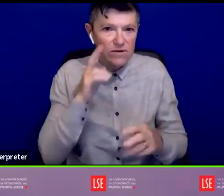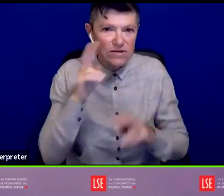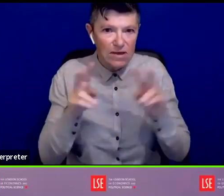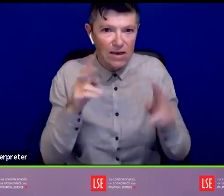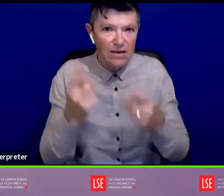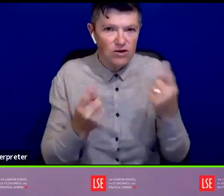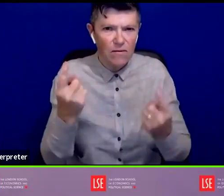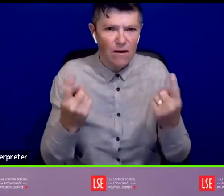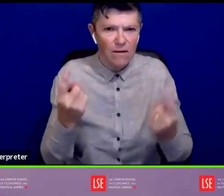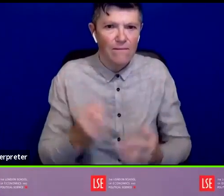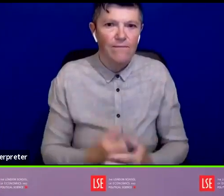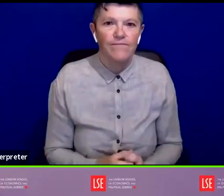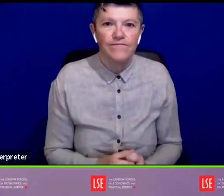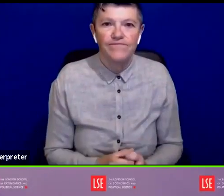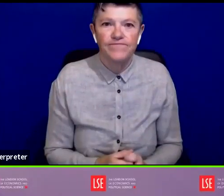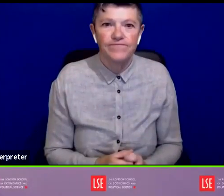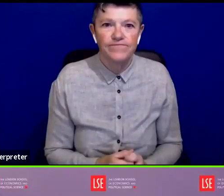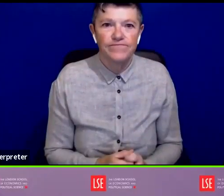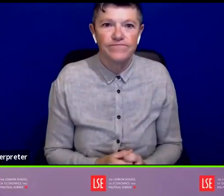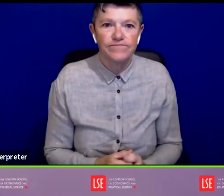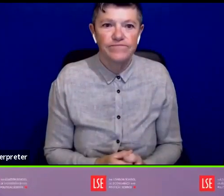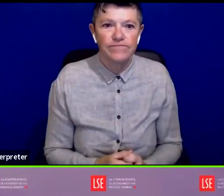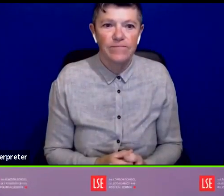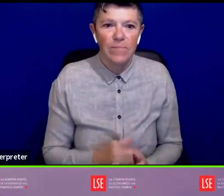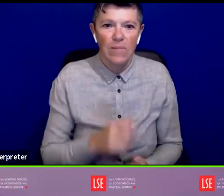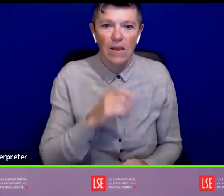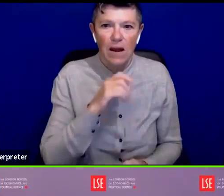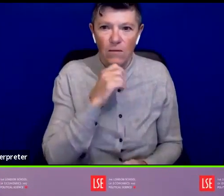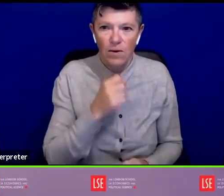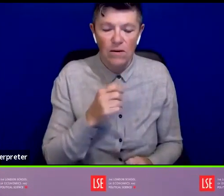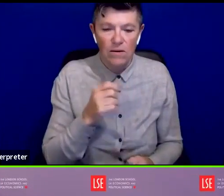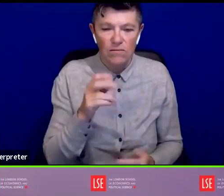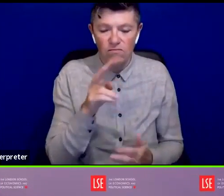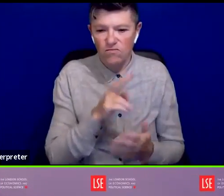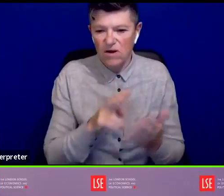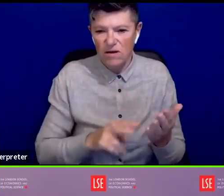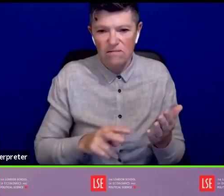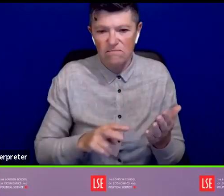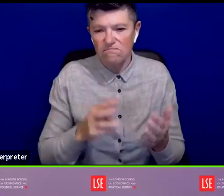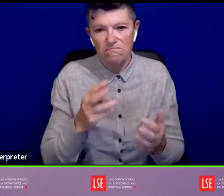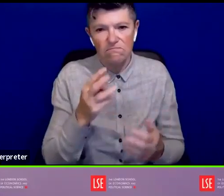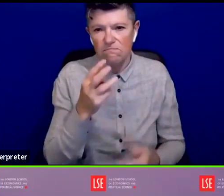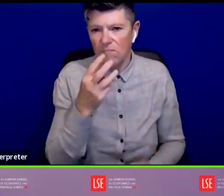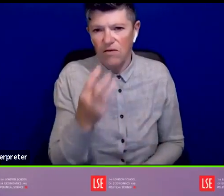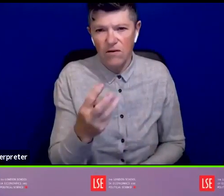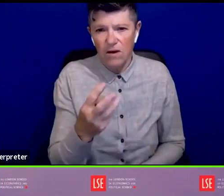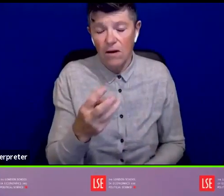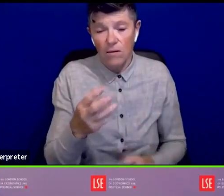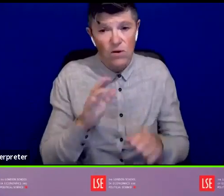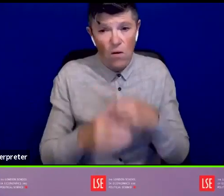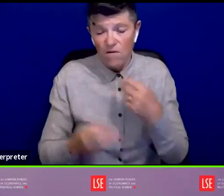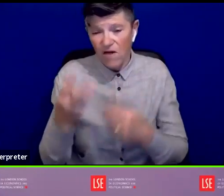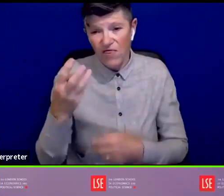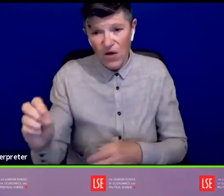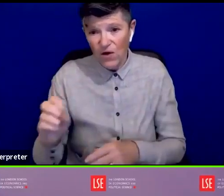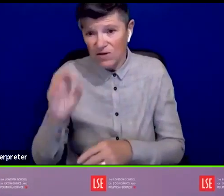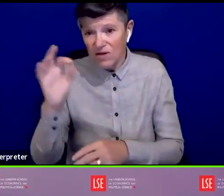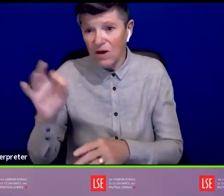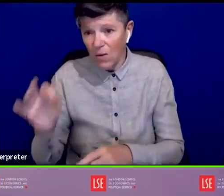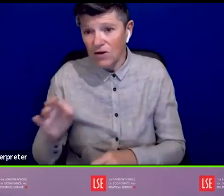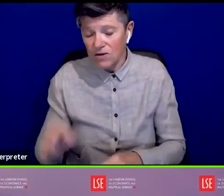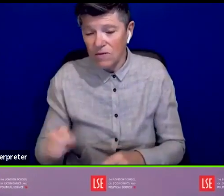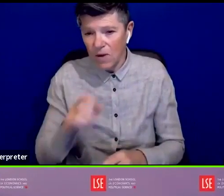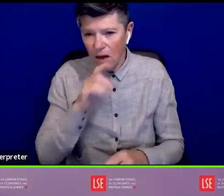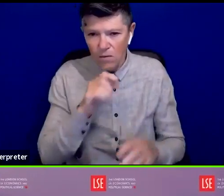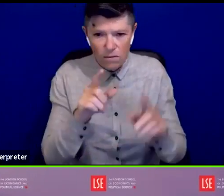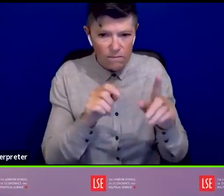another. And what I'll do is I'll read three. You know, there were more than 30 questions. I'm going to read three of